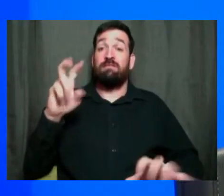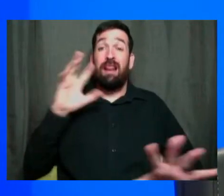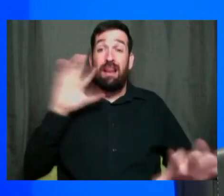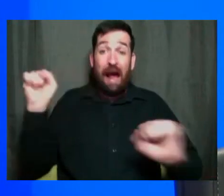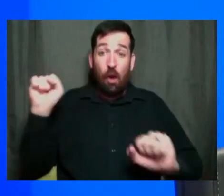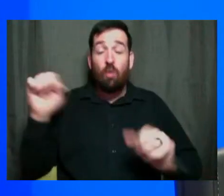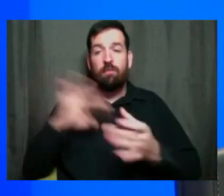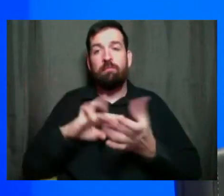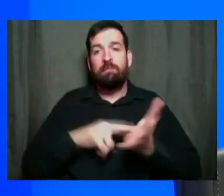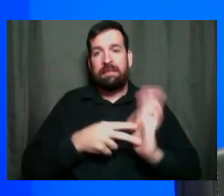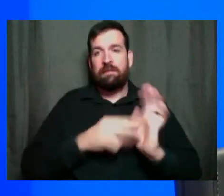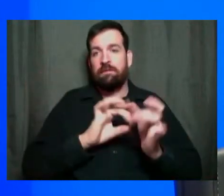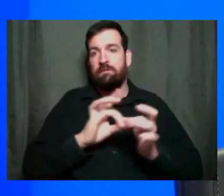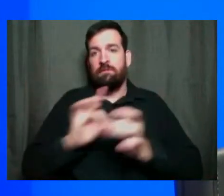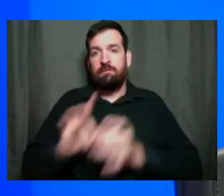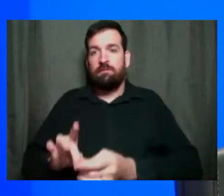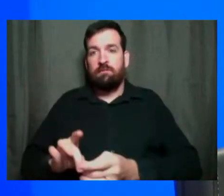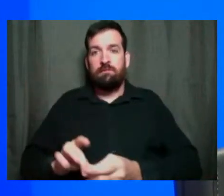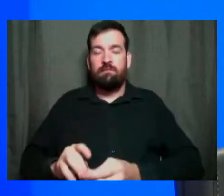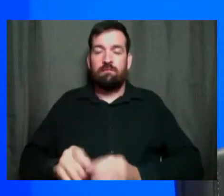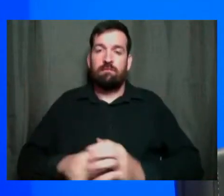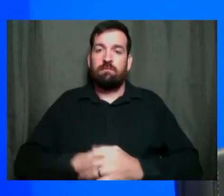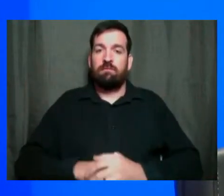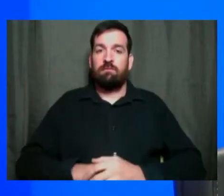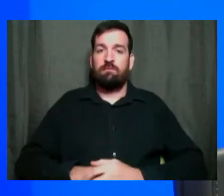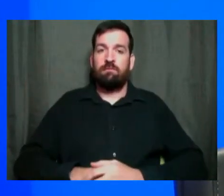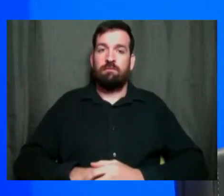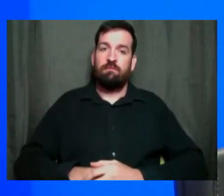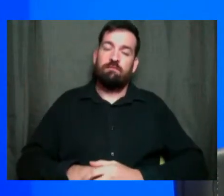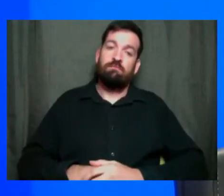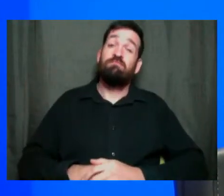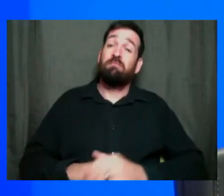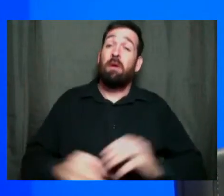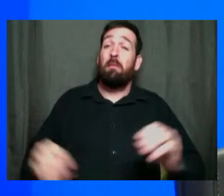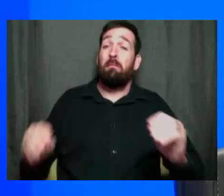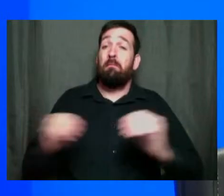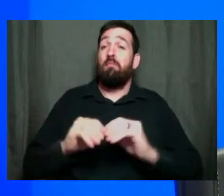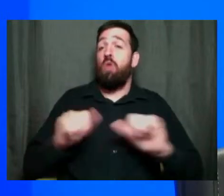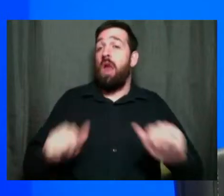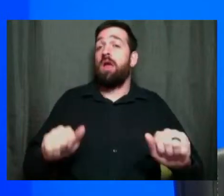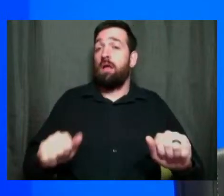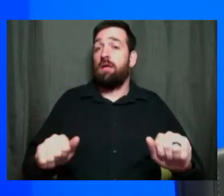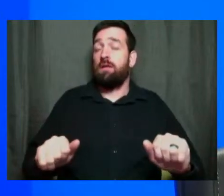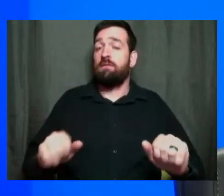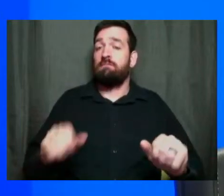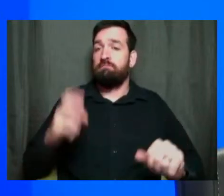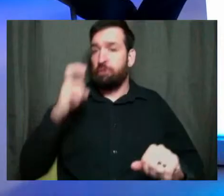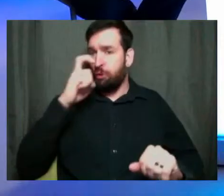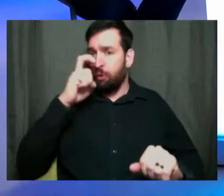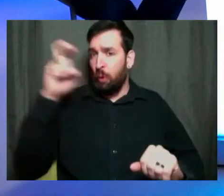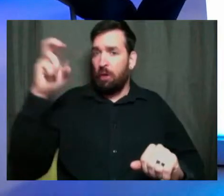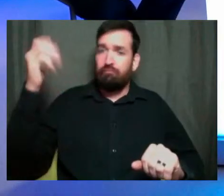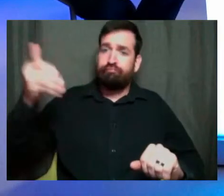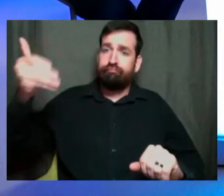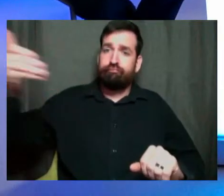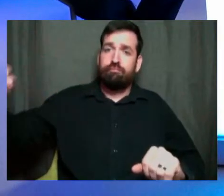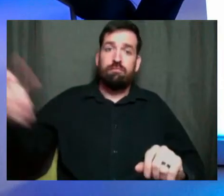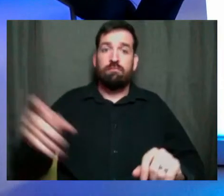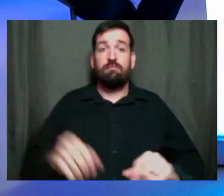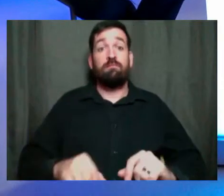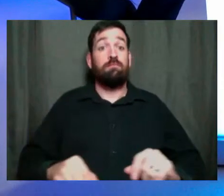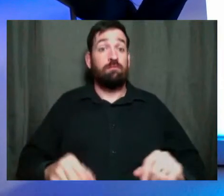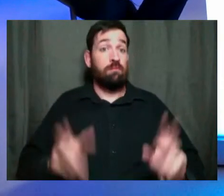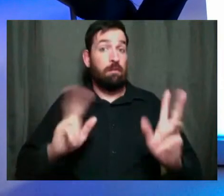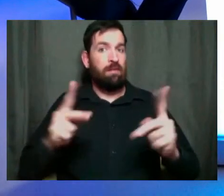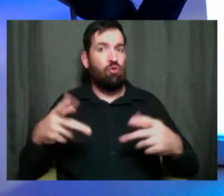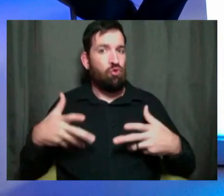the hall, 3 doors down, then that's even more likely than just a little bit of snoring occasionally in some nights. Let's just say people didn't want me to fall asleep